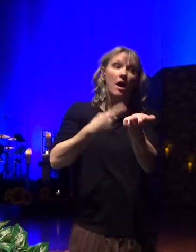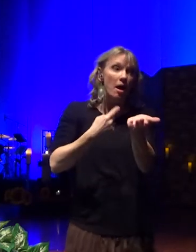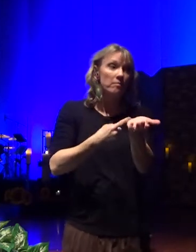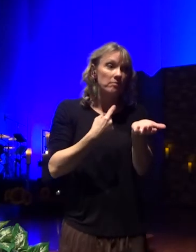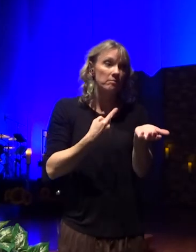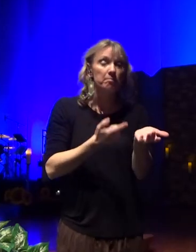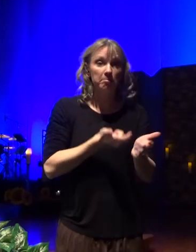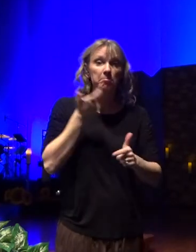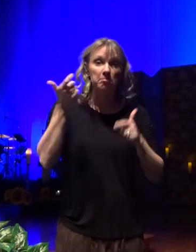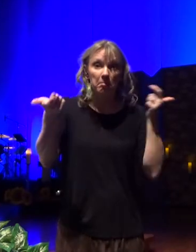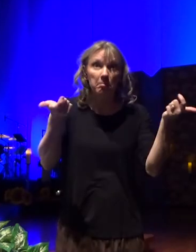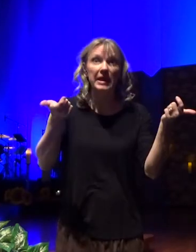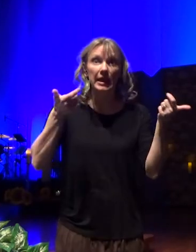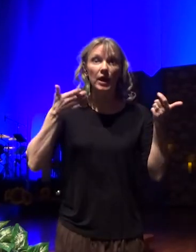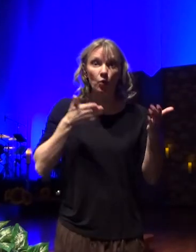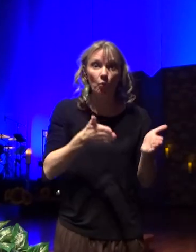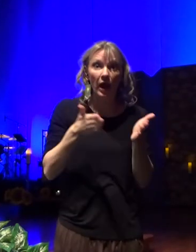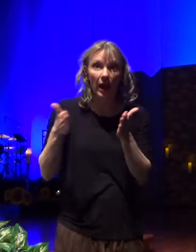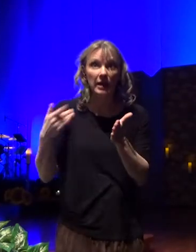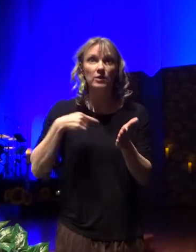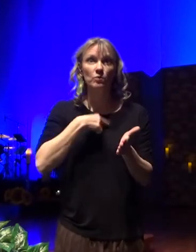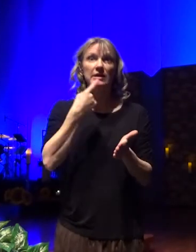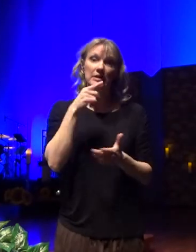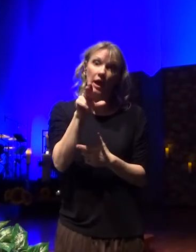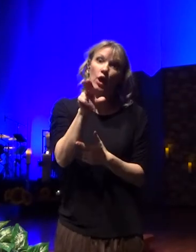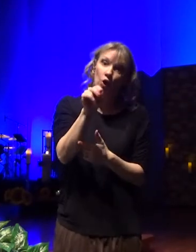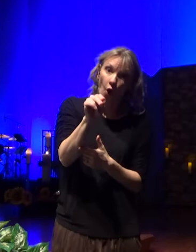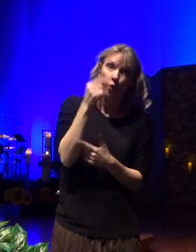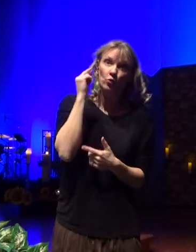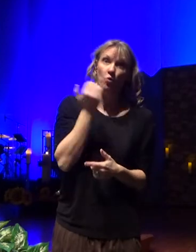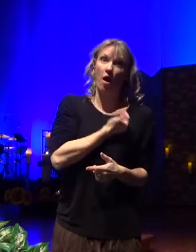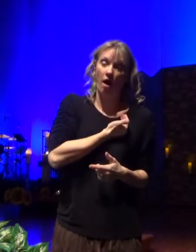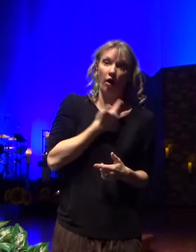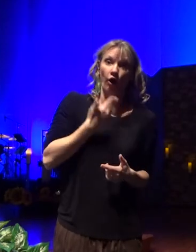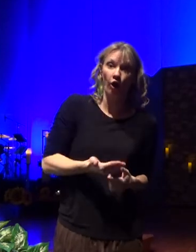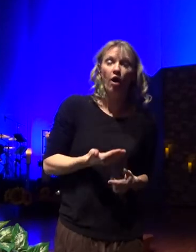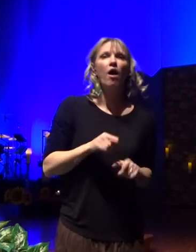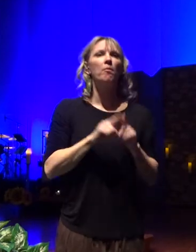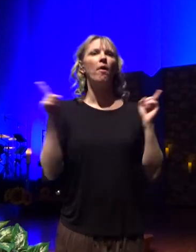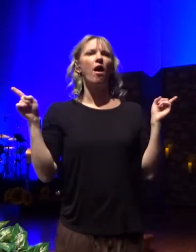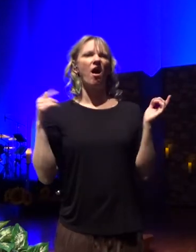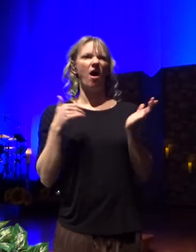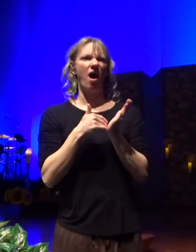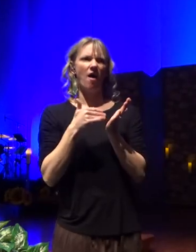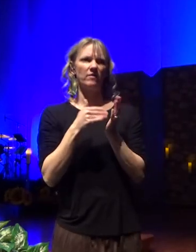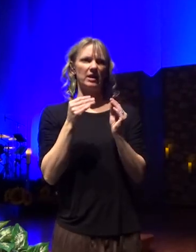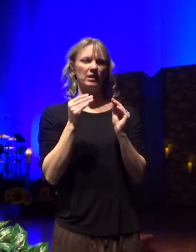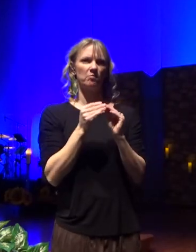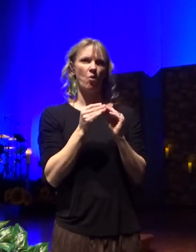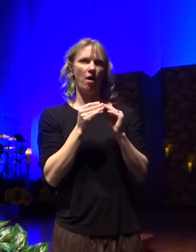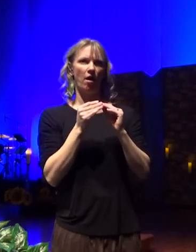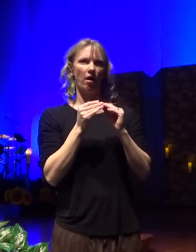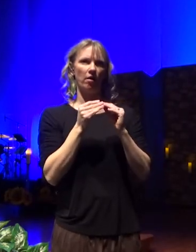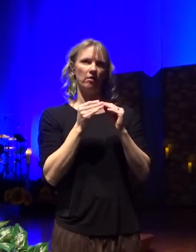And sometimes it's in big ways that we say no to our good, but for a lot of us, it's more subtle.